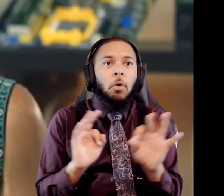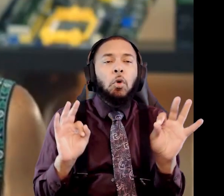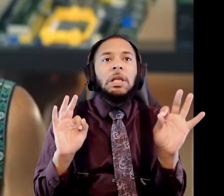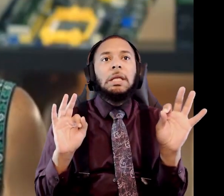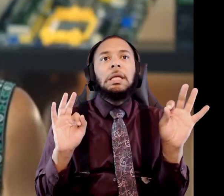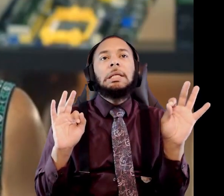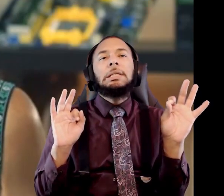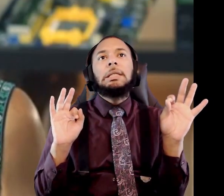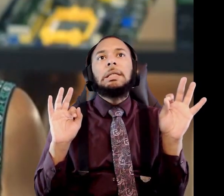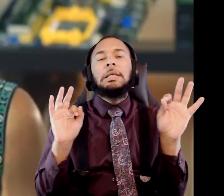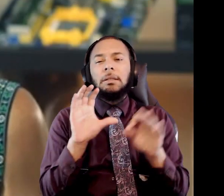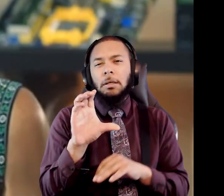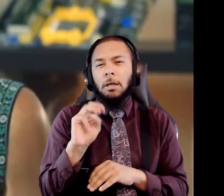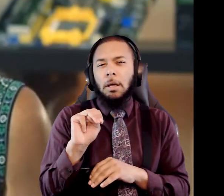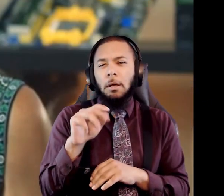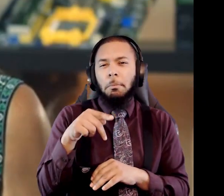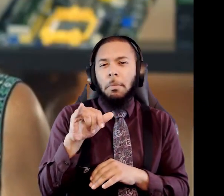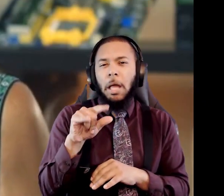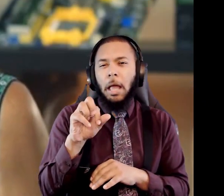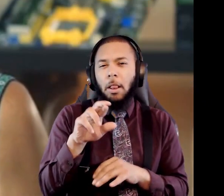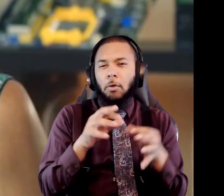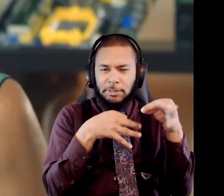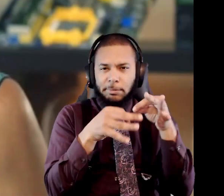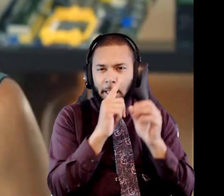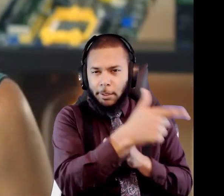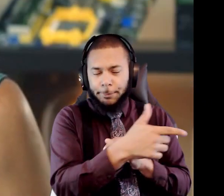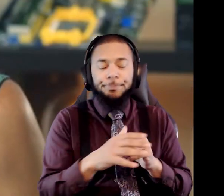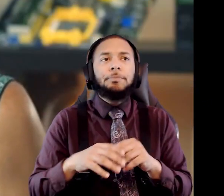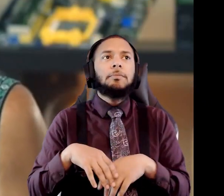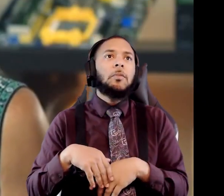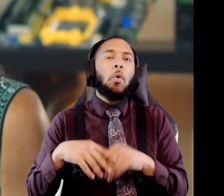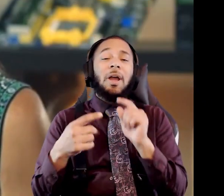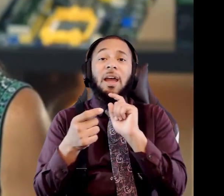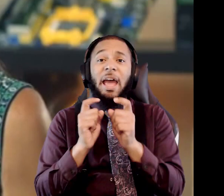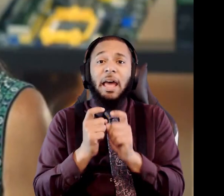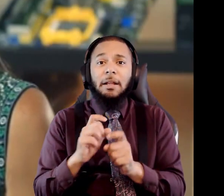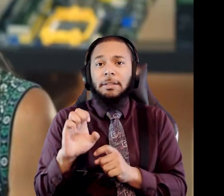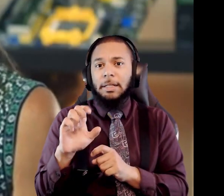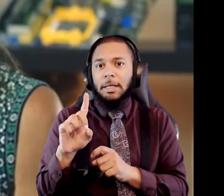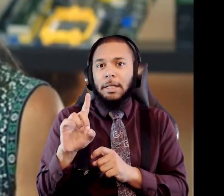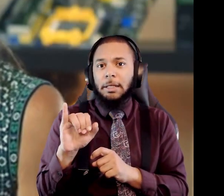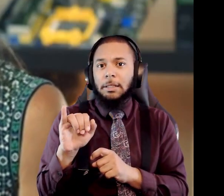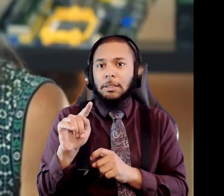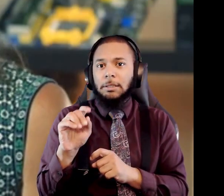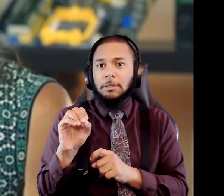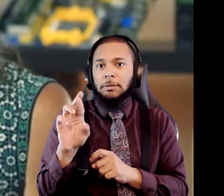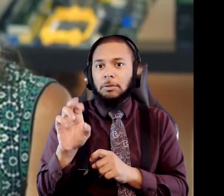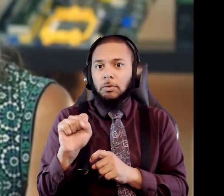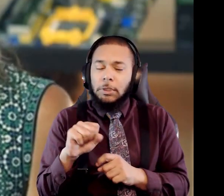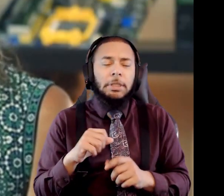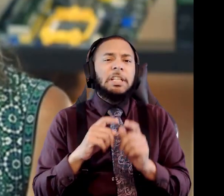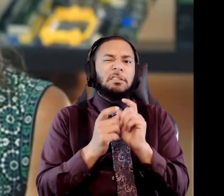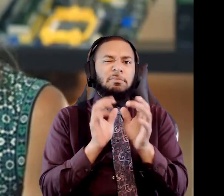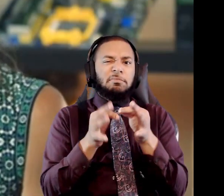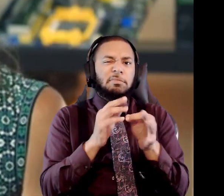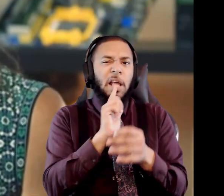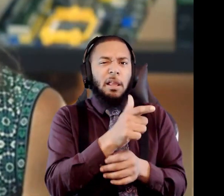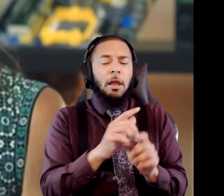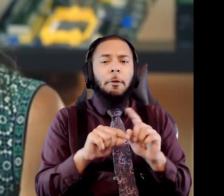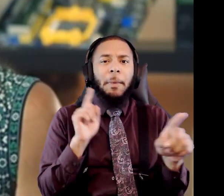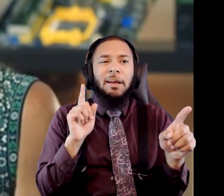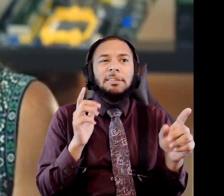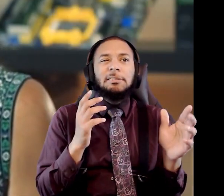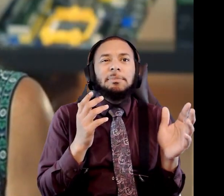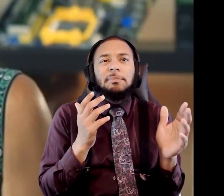compilers, which we'll talk about in a little bit, or editors to do this in, that really spending some time